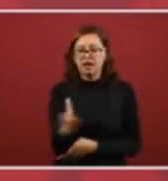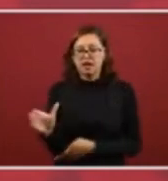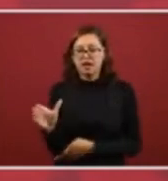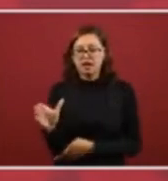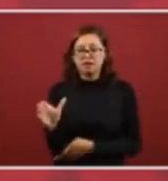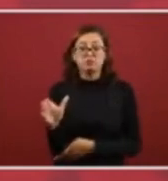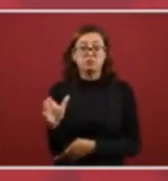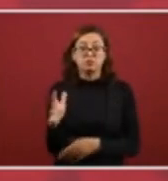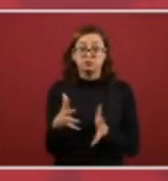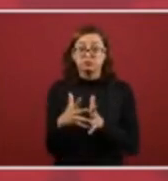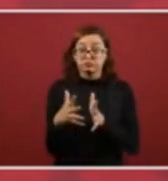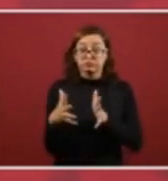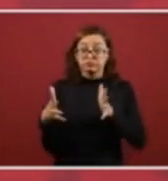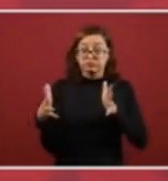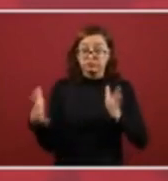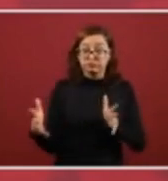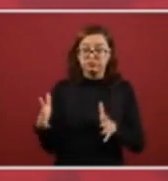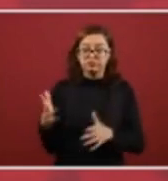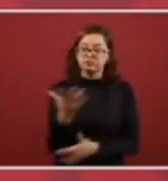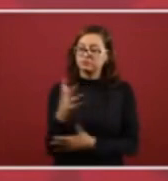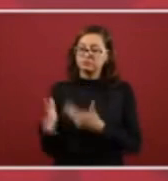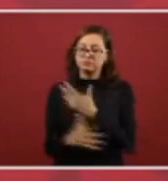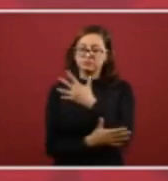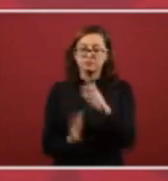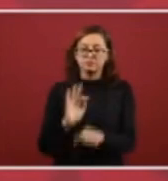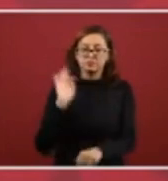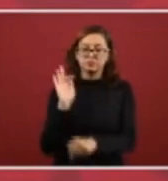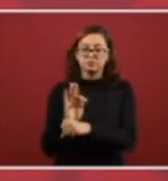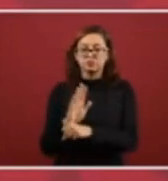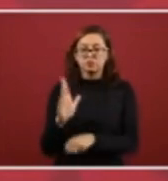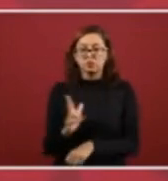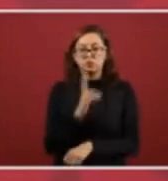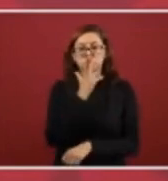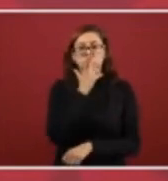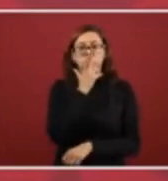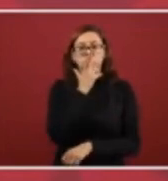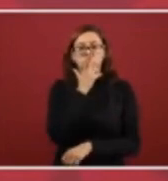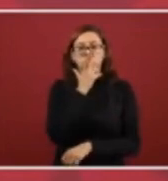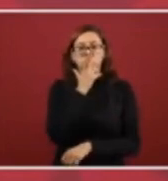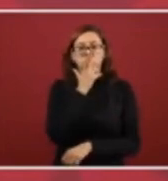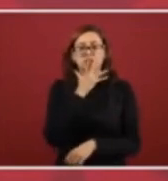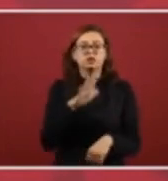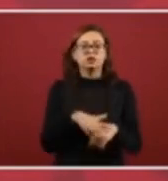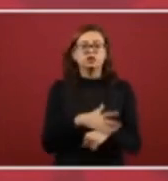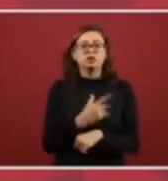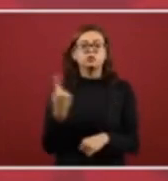area that's important. It's a reserve area